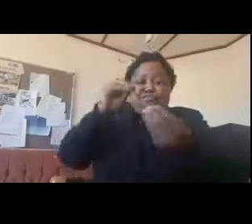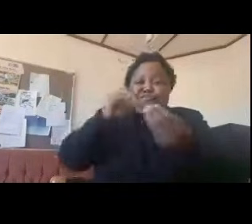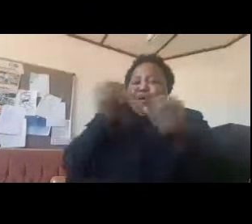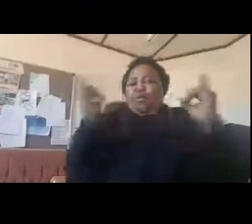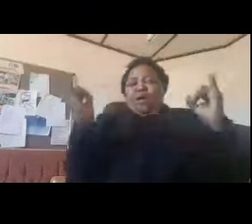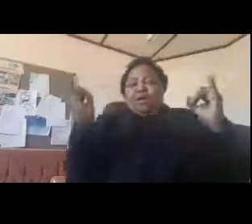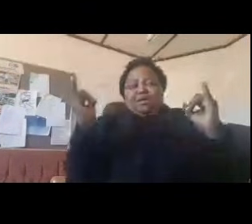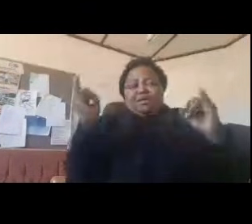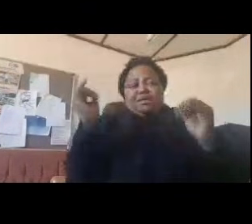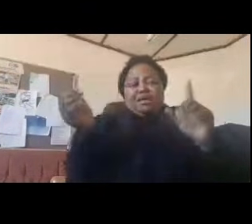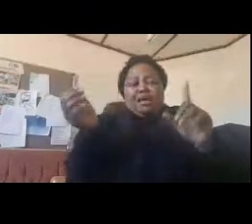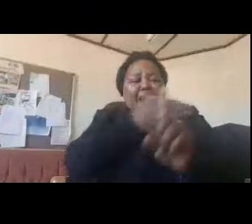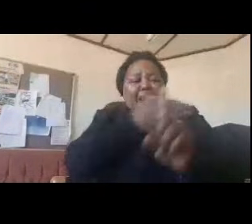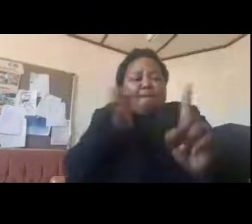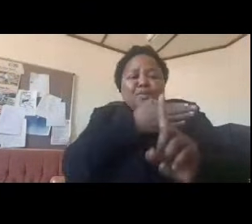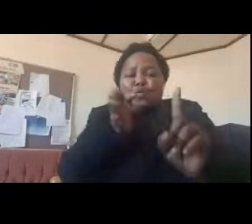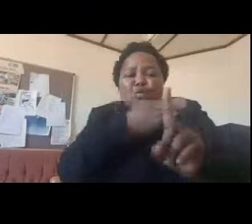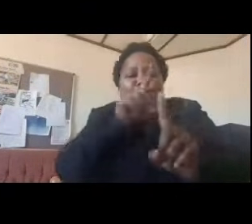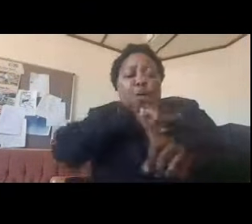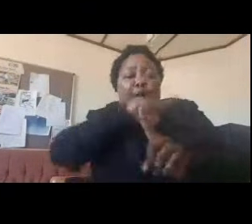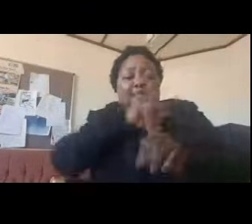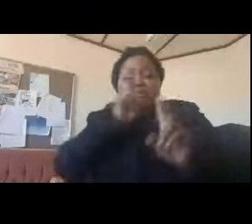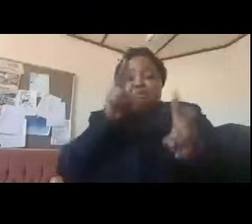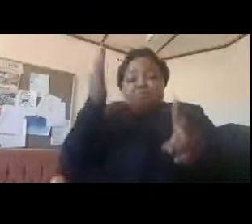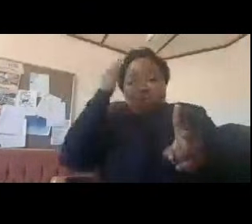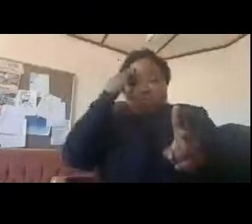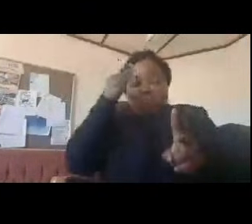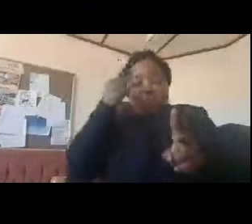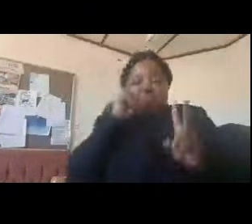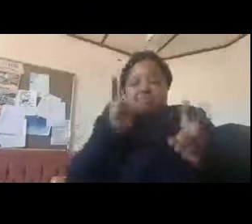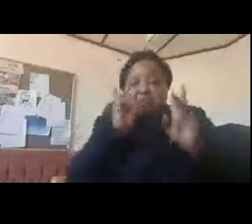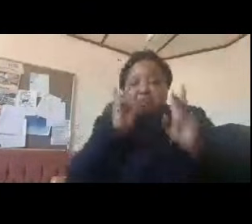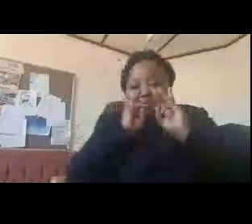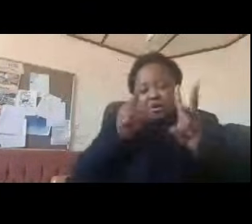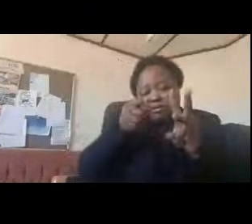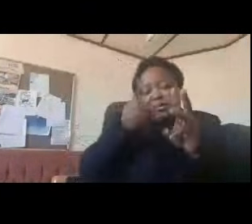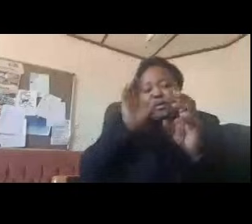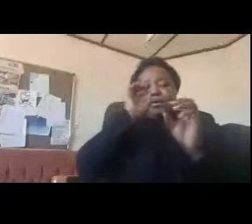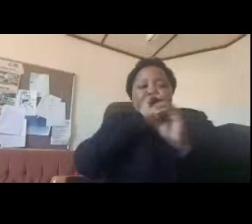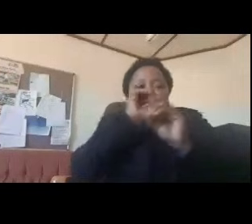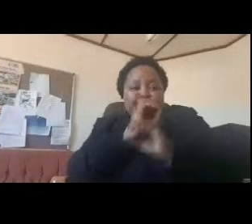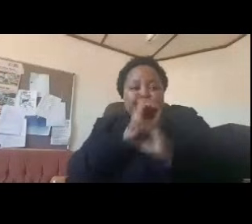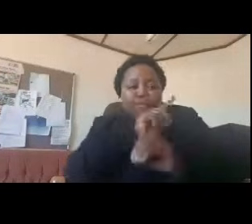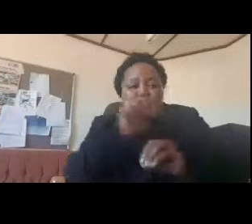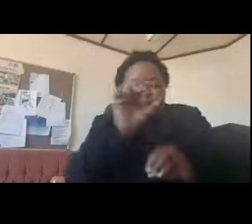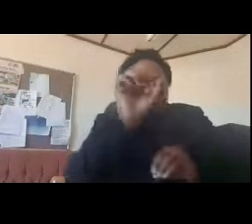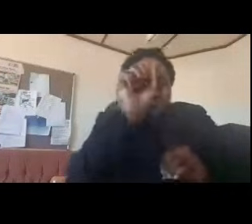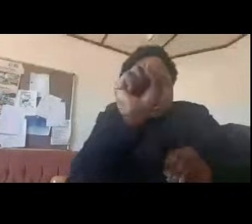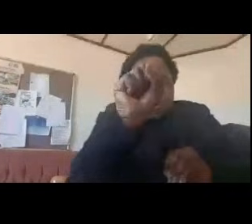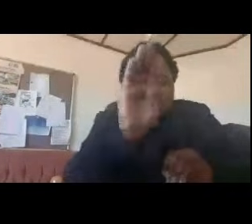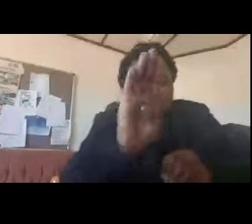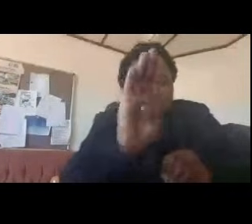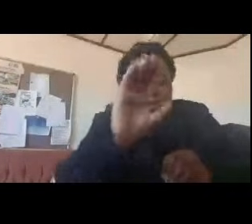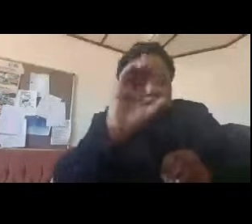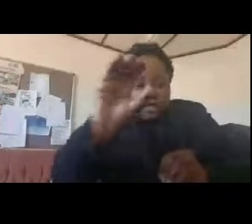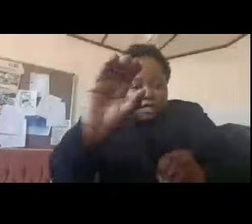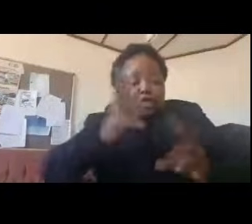abuser knows no one is watching. The SBC solution, we must change the way we see